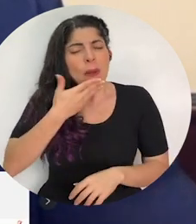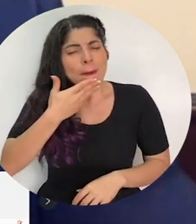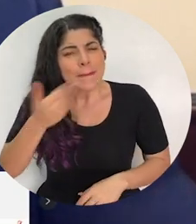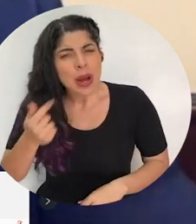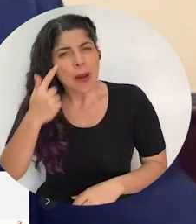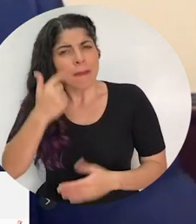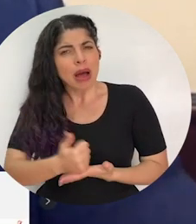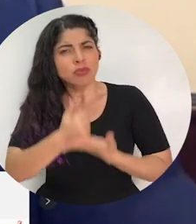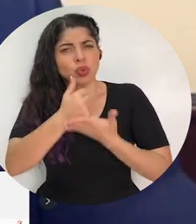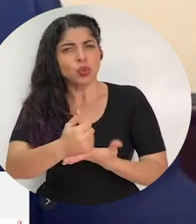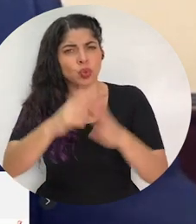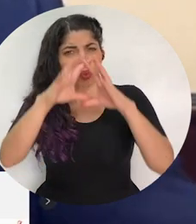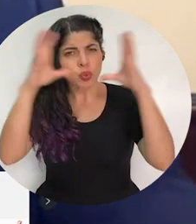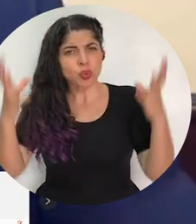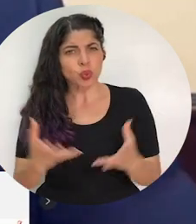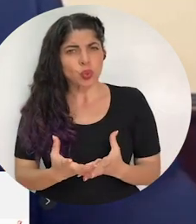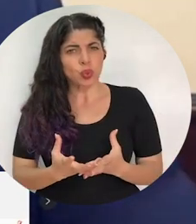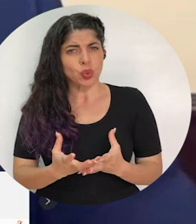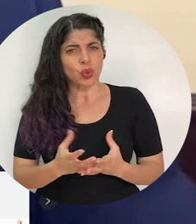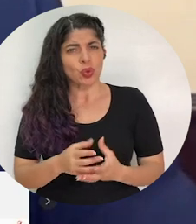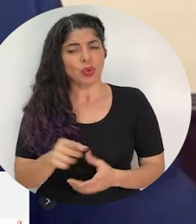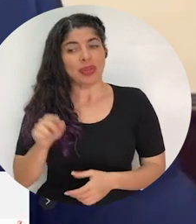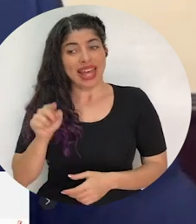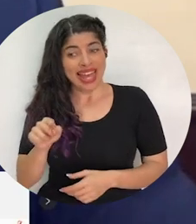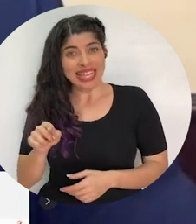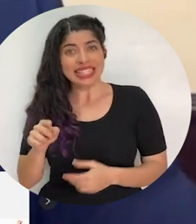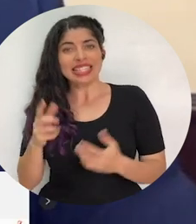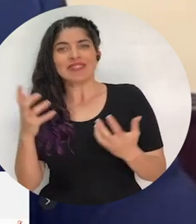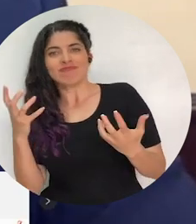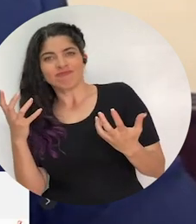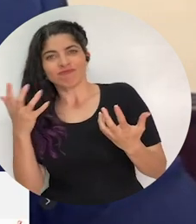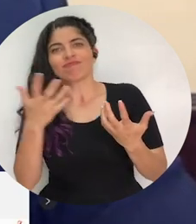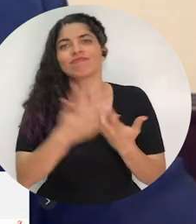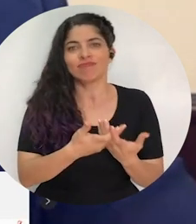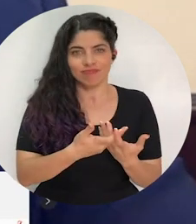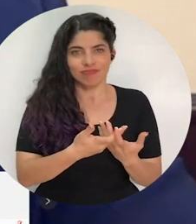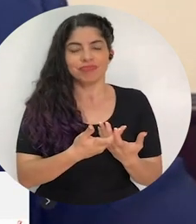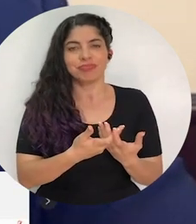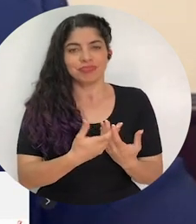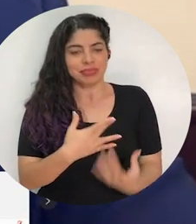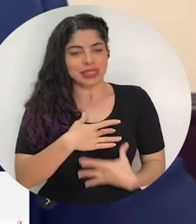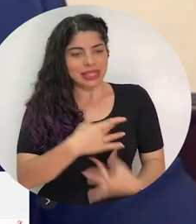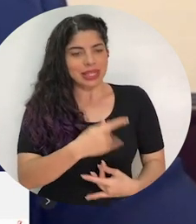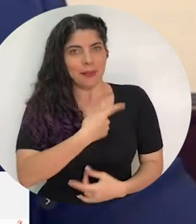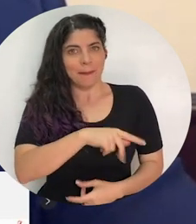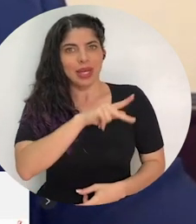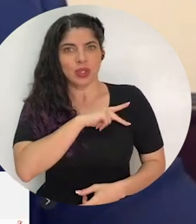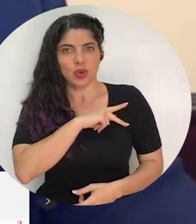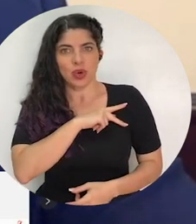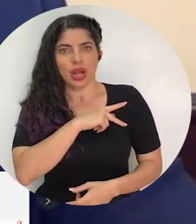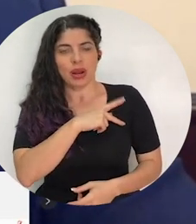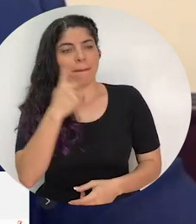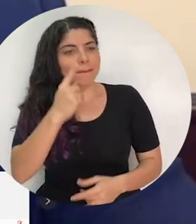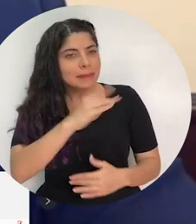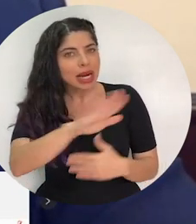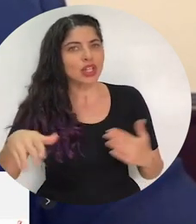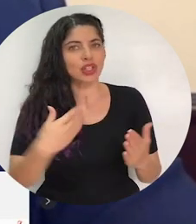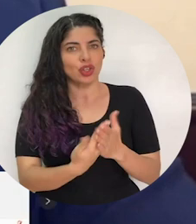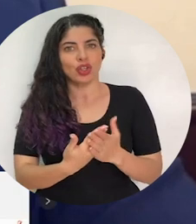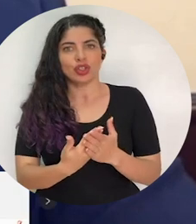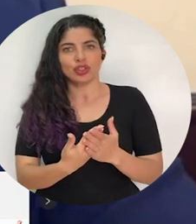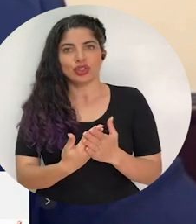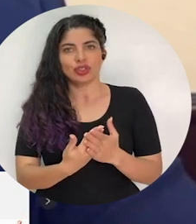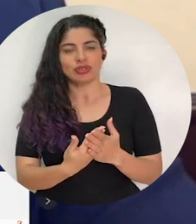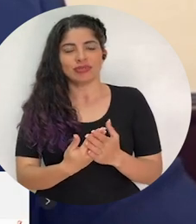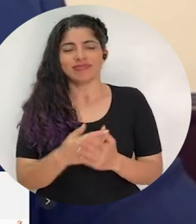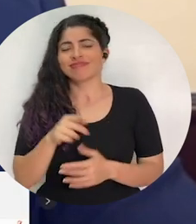the best for the whole of the world, is also aligned with the self-interest of